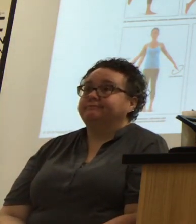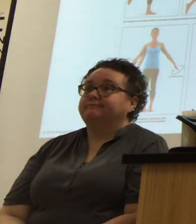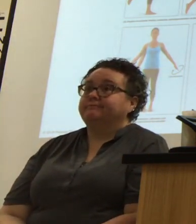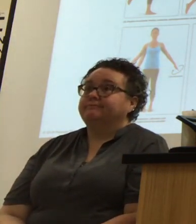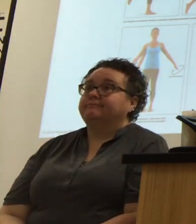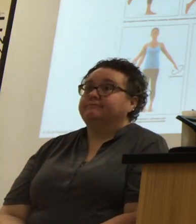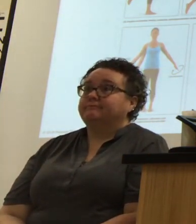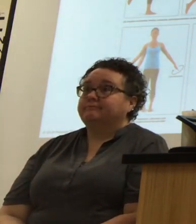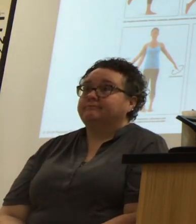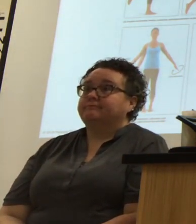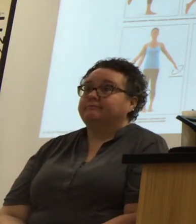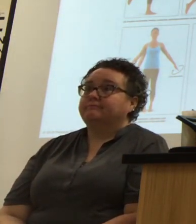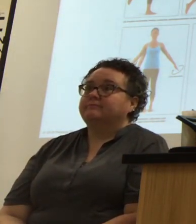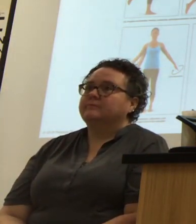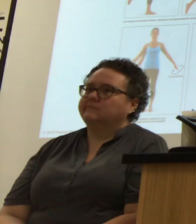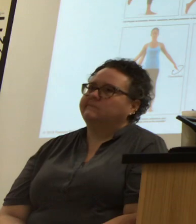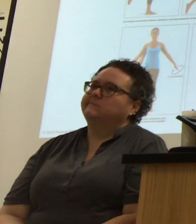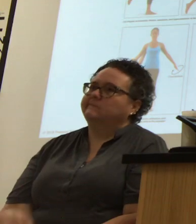So let's do some examples.